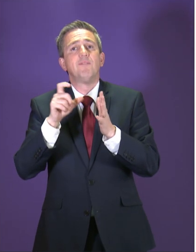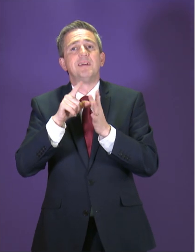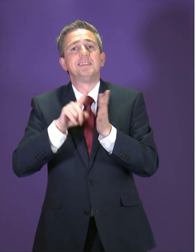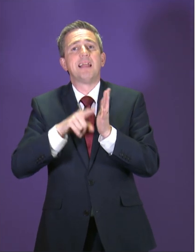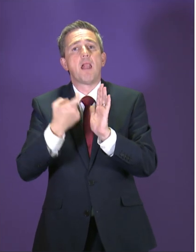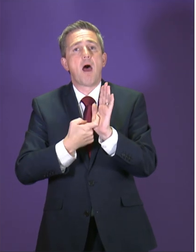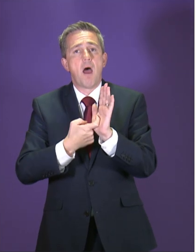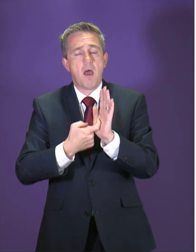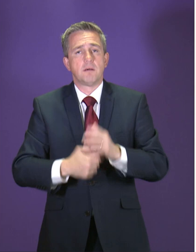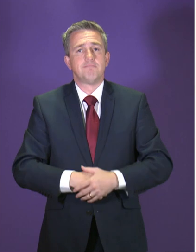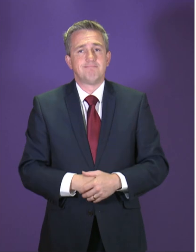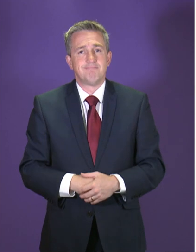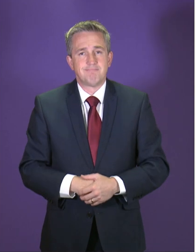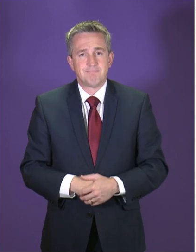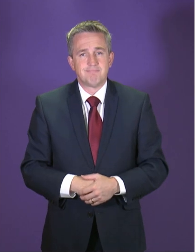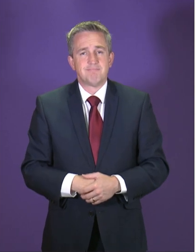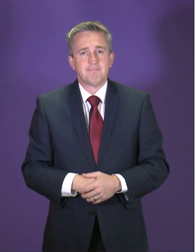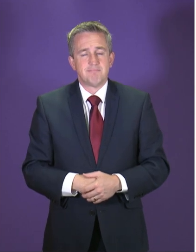doesn't.